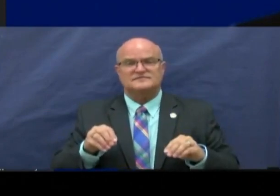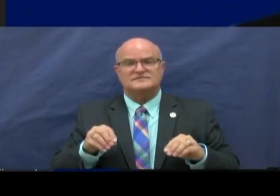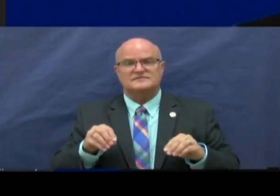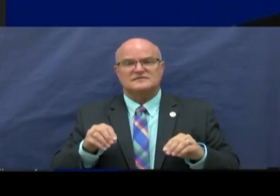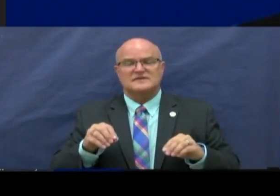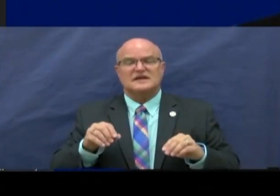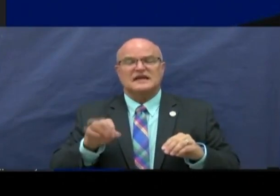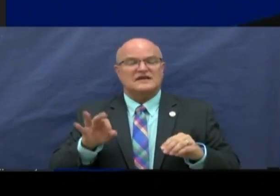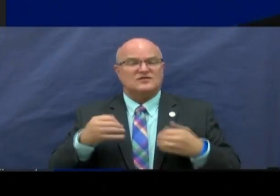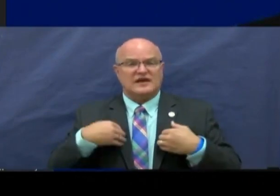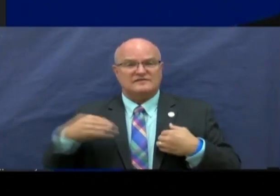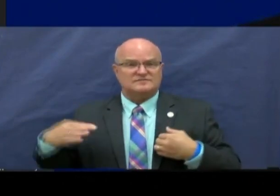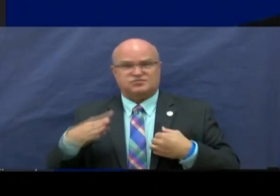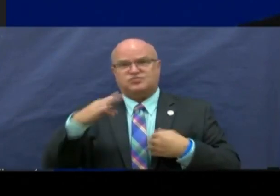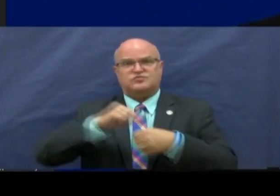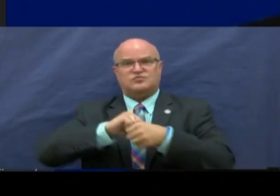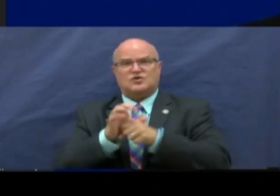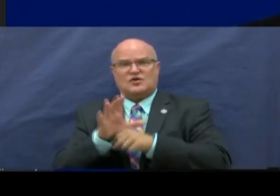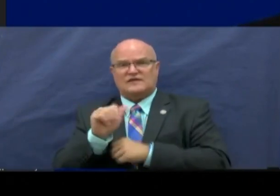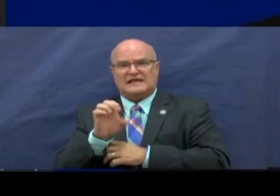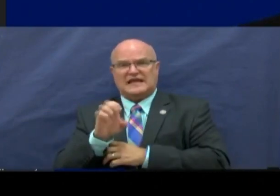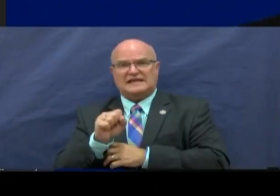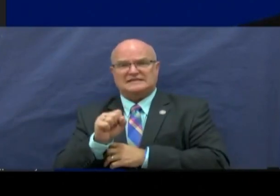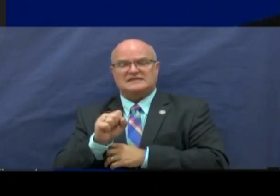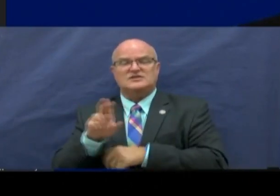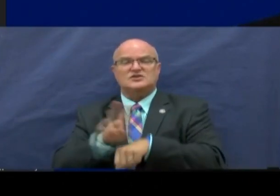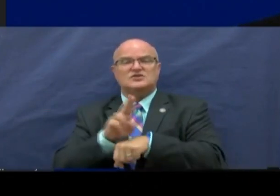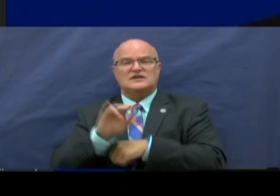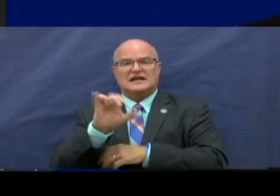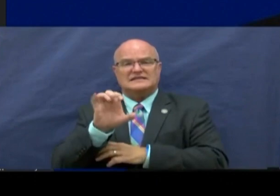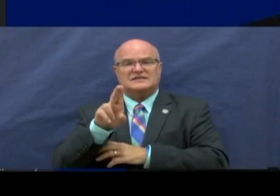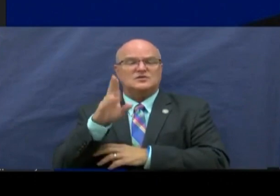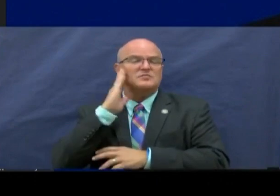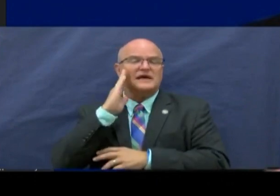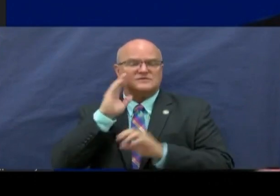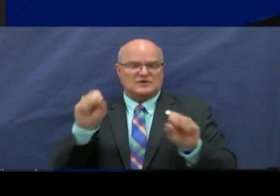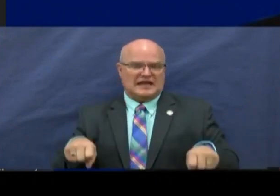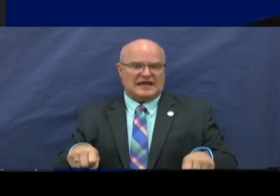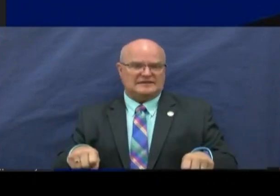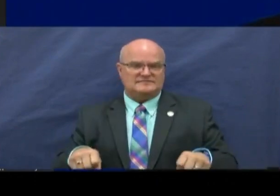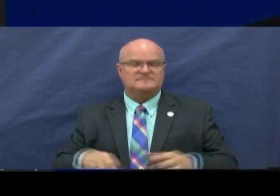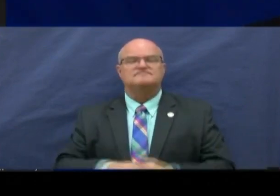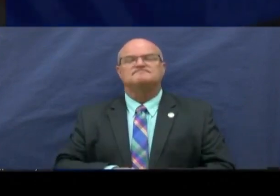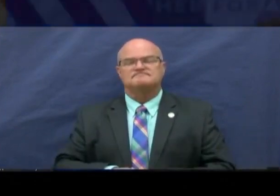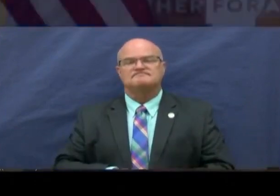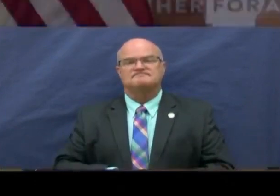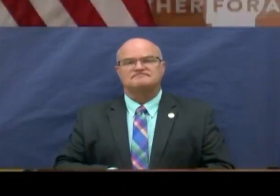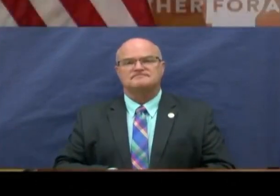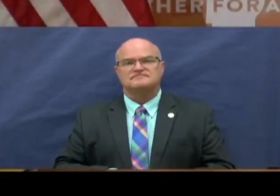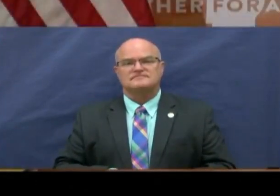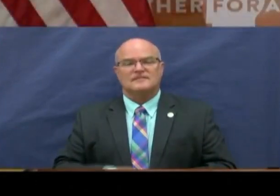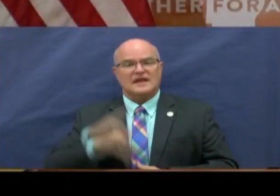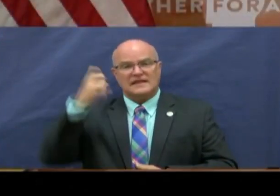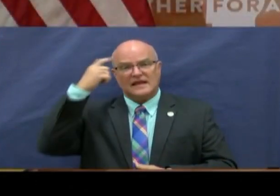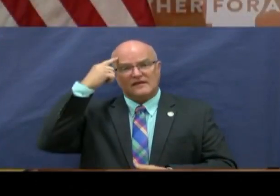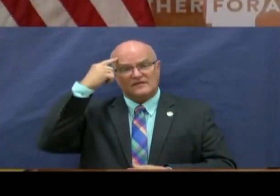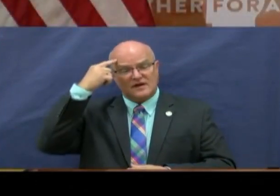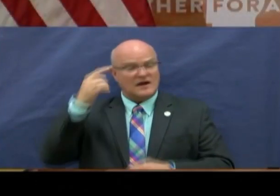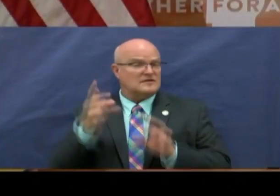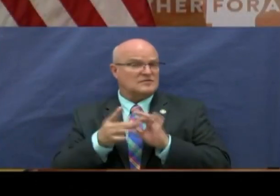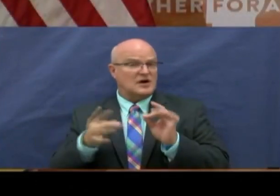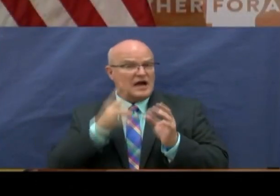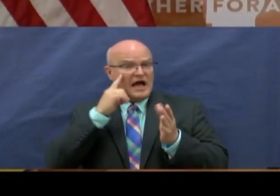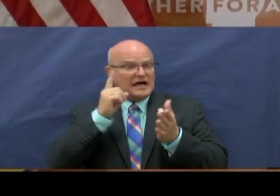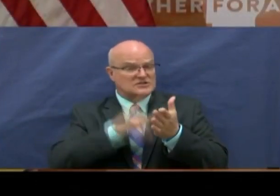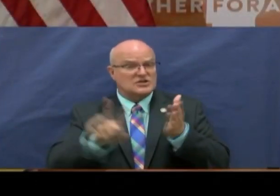a surge in COVID cases, to use those ICU beds. Over to you, Governor. And I will remark that as I checked